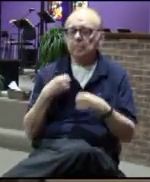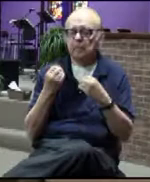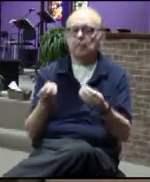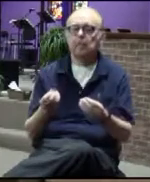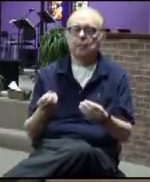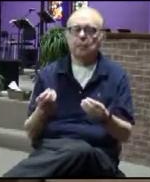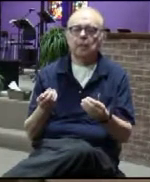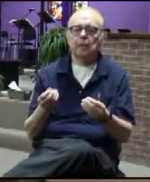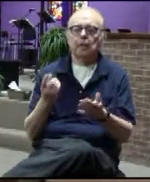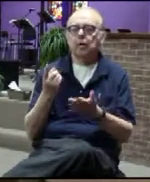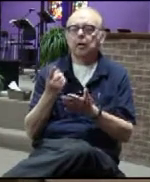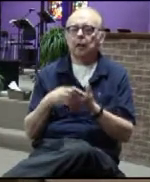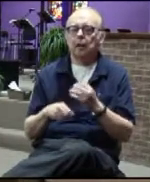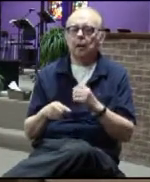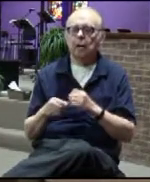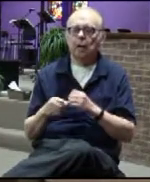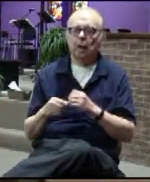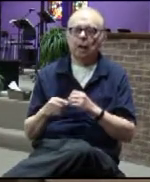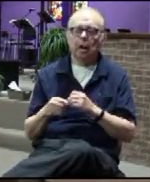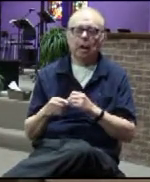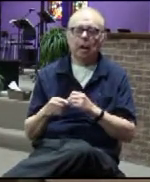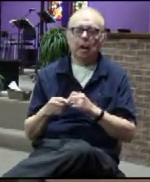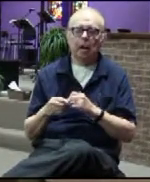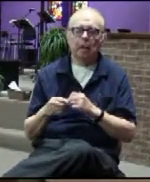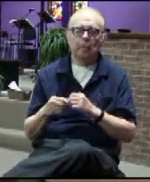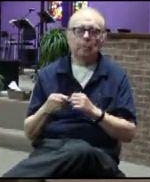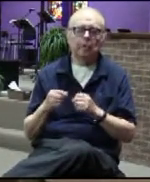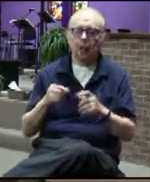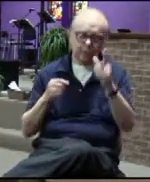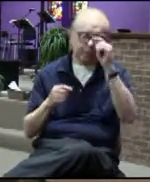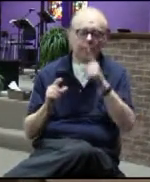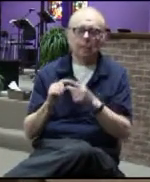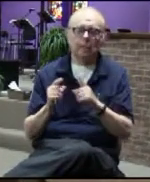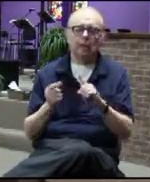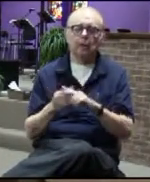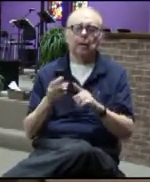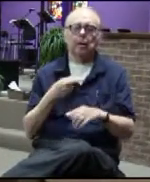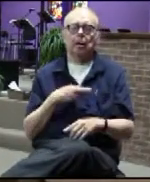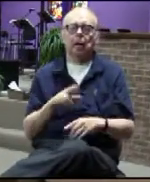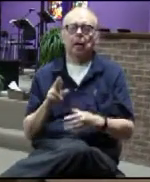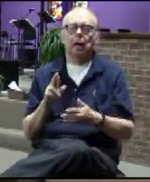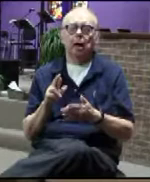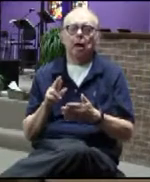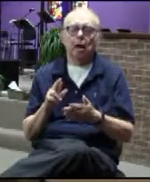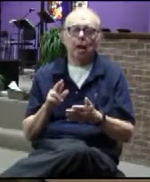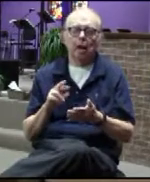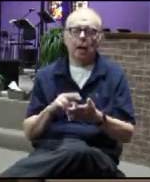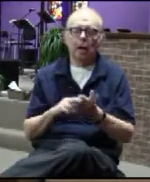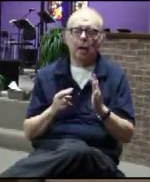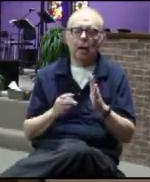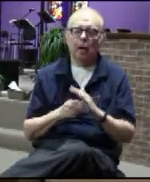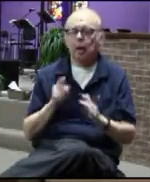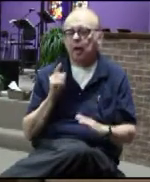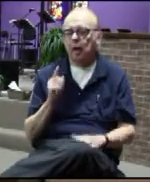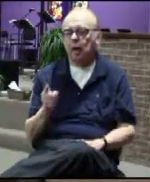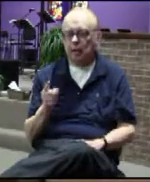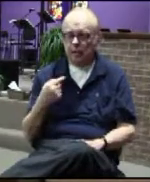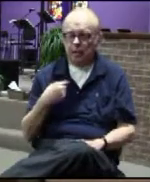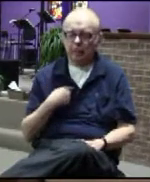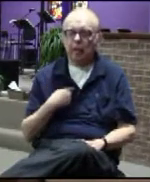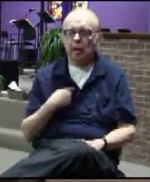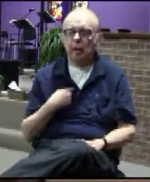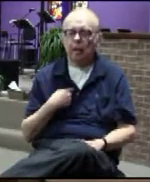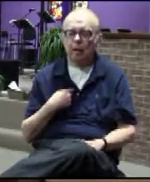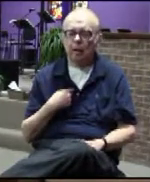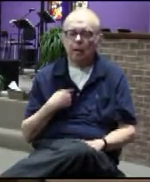to you what diakoneses means righteousness means it means you and I